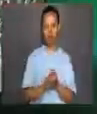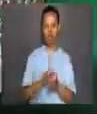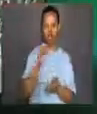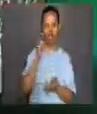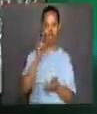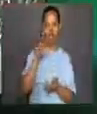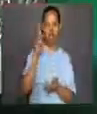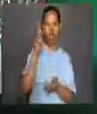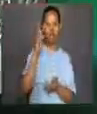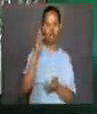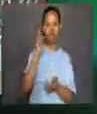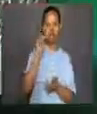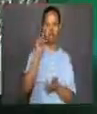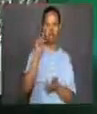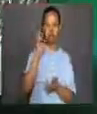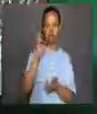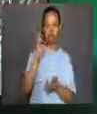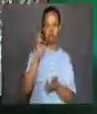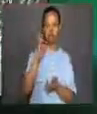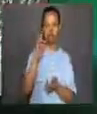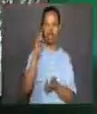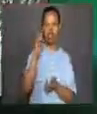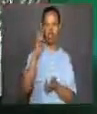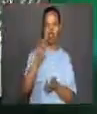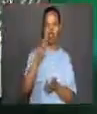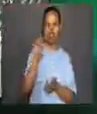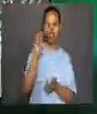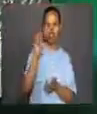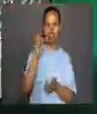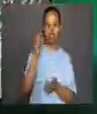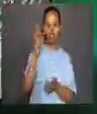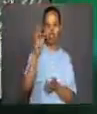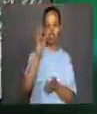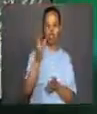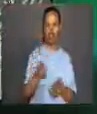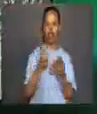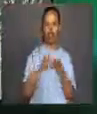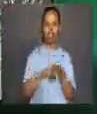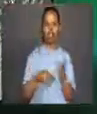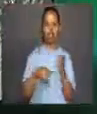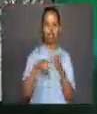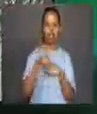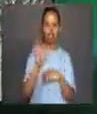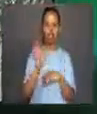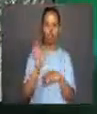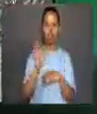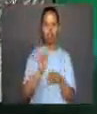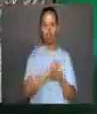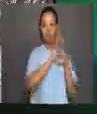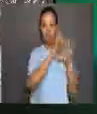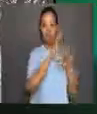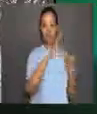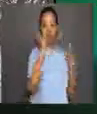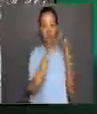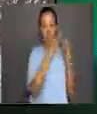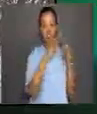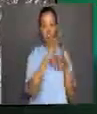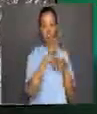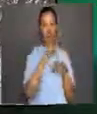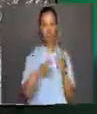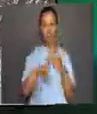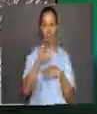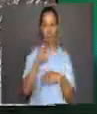Alpine tundra occurs in frigid mountaintop regions at very high elevations.